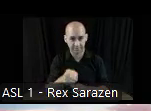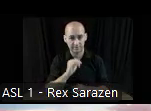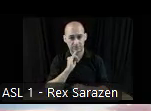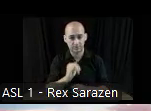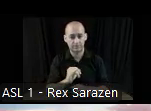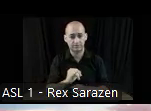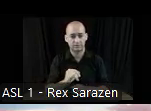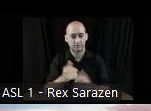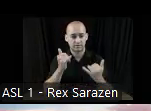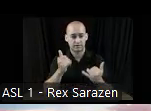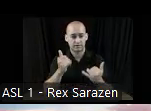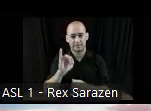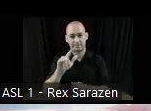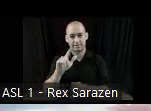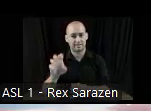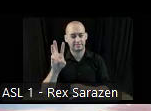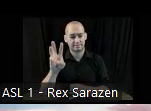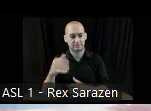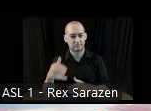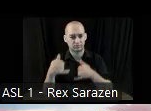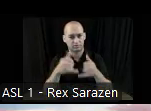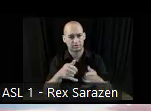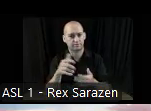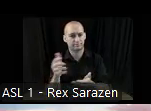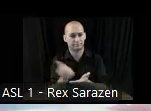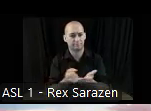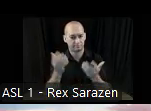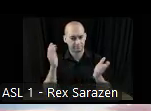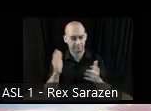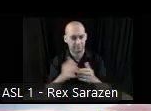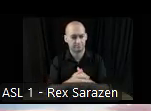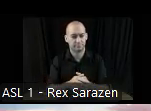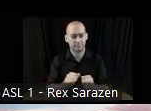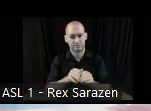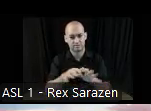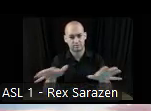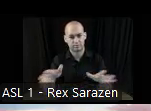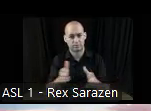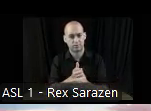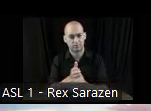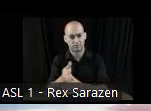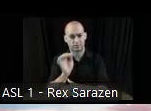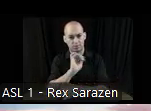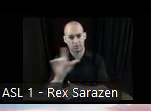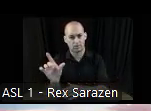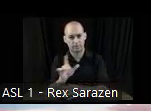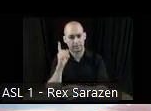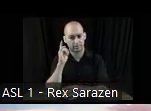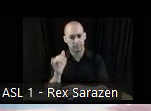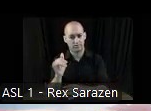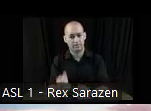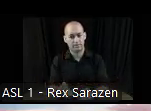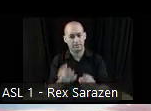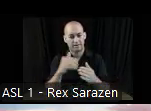Title VI tribal grant recipients. They are spread out throughout California, many in